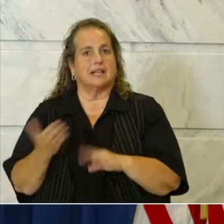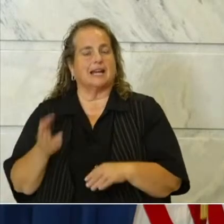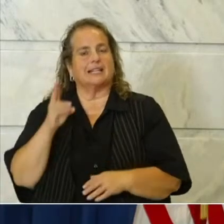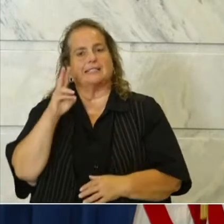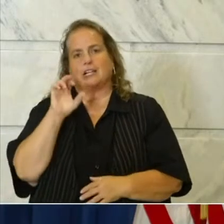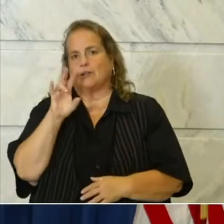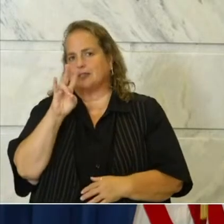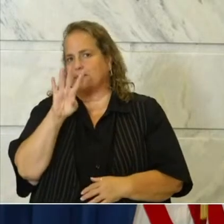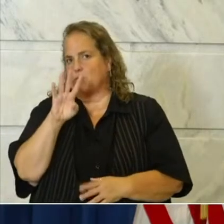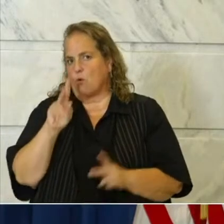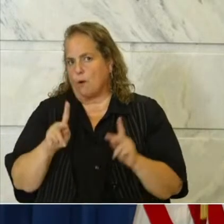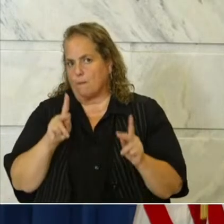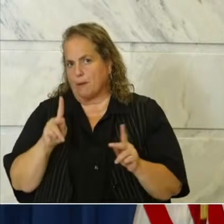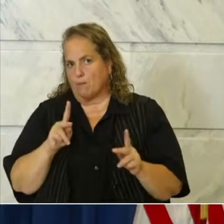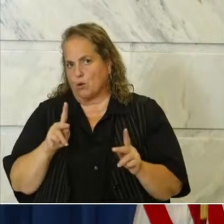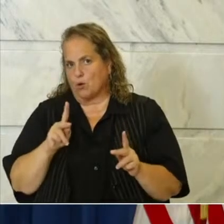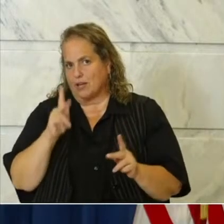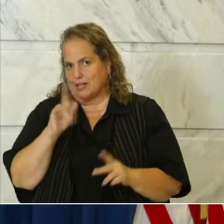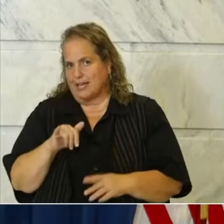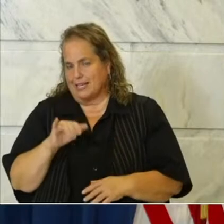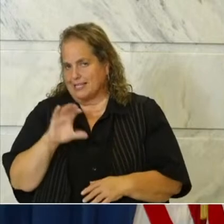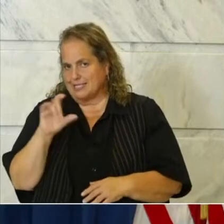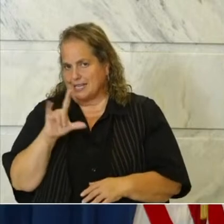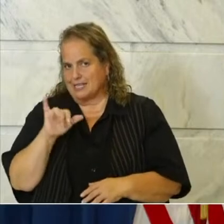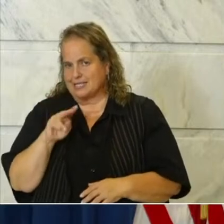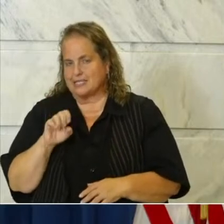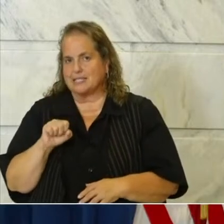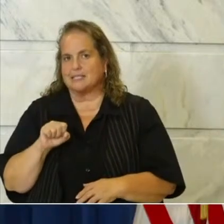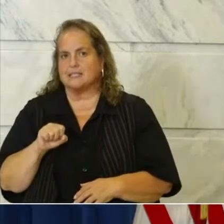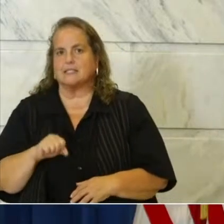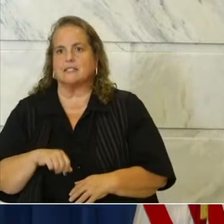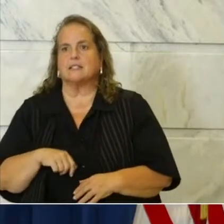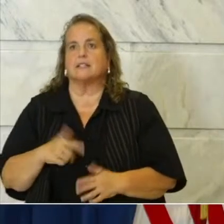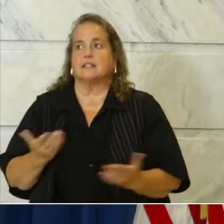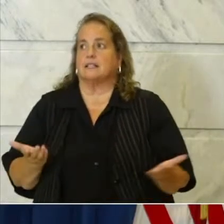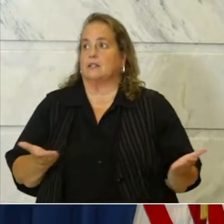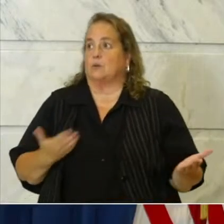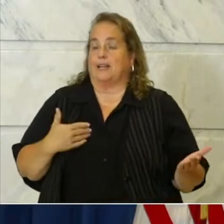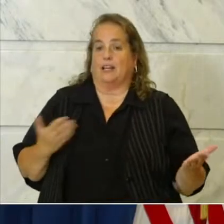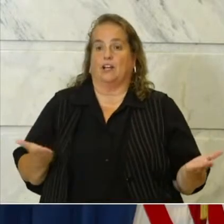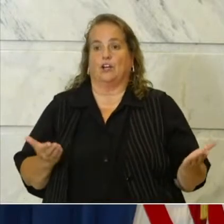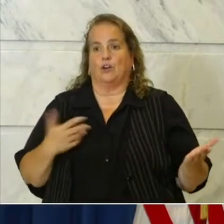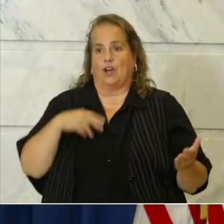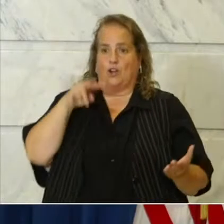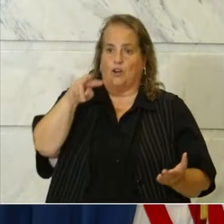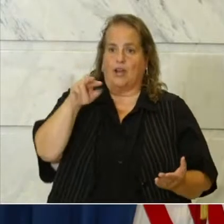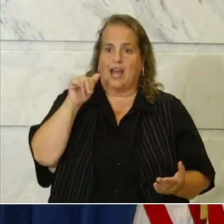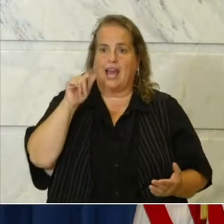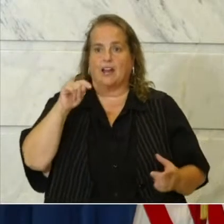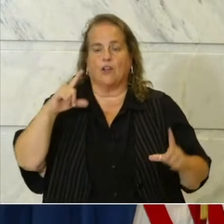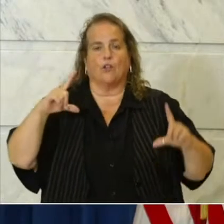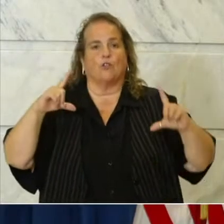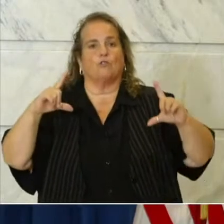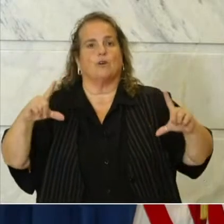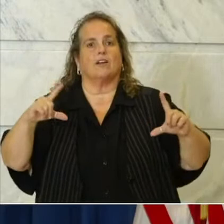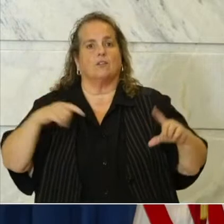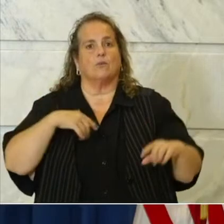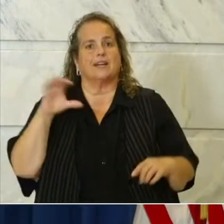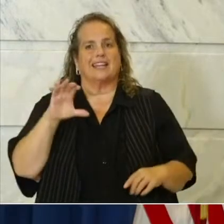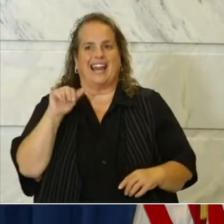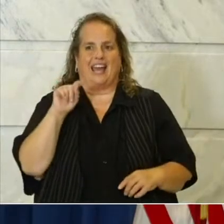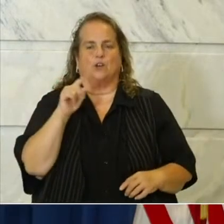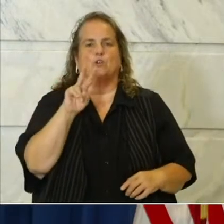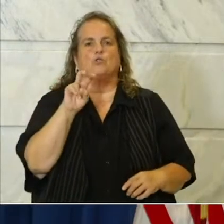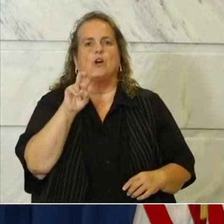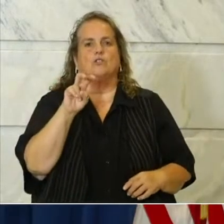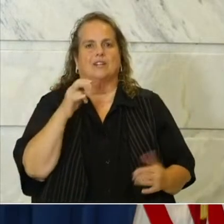674 Kentucky citizens. We're all sitting in the rotunda, and again, I'm looking at the wreath we did, I think at 200,